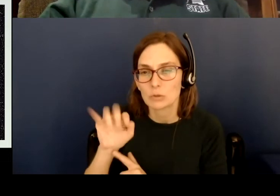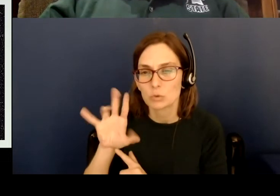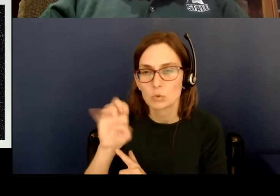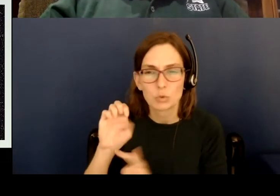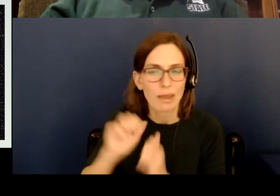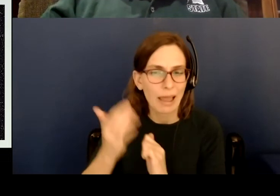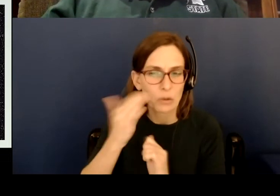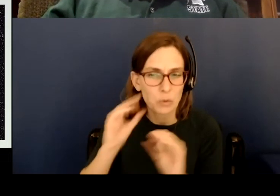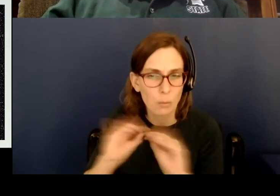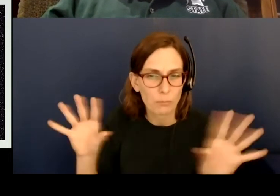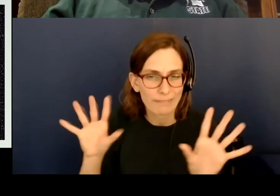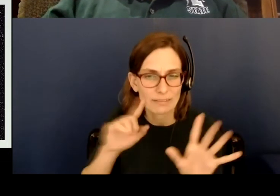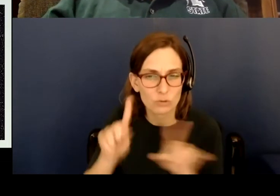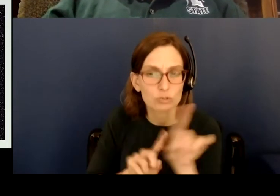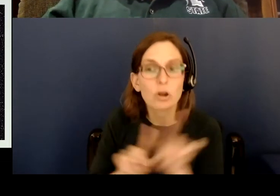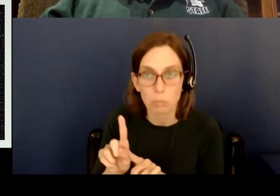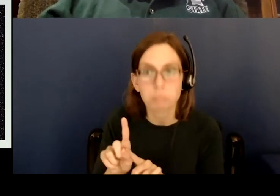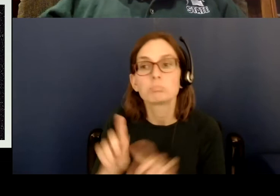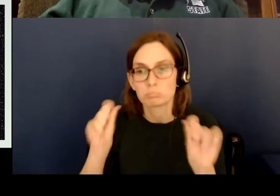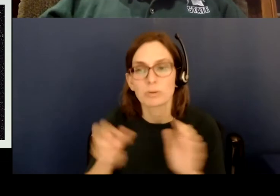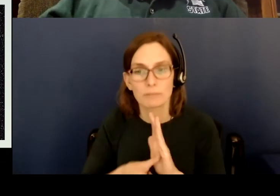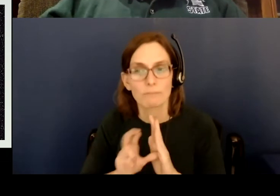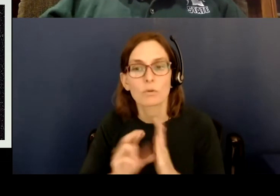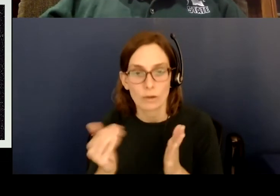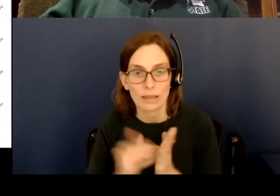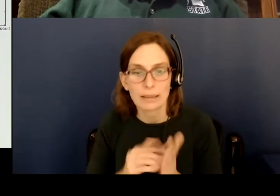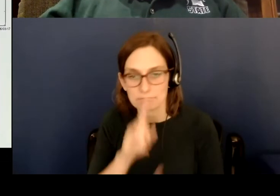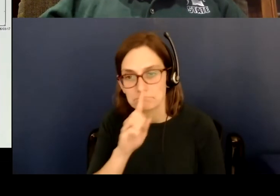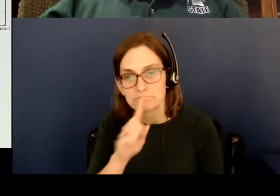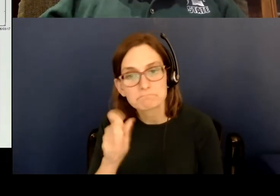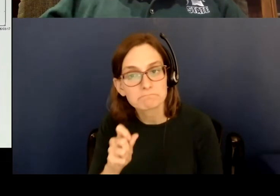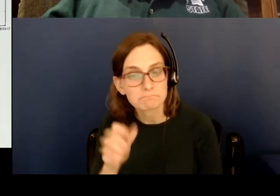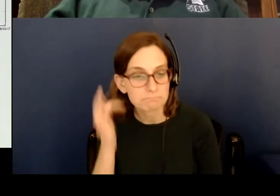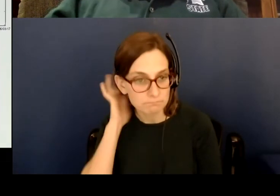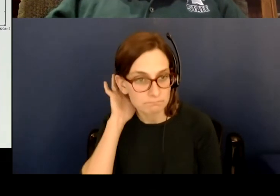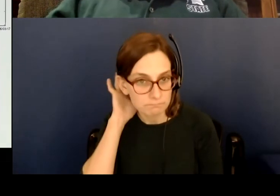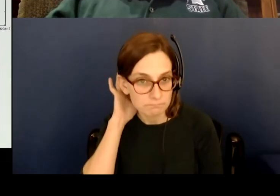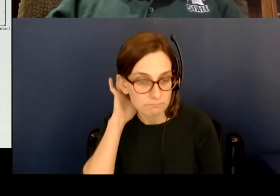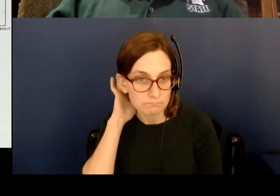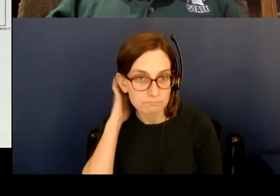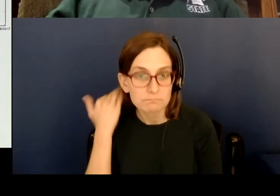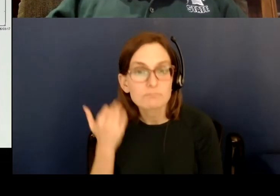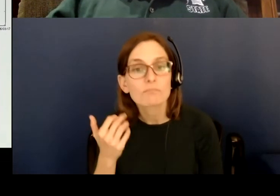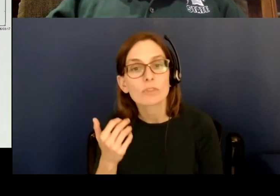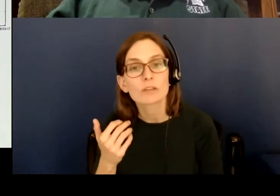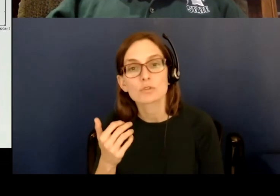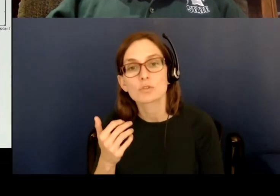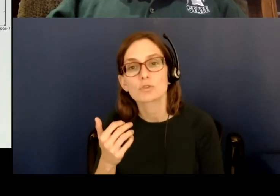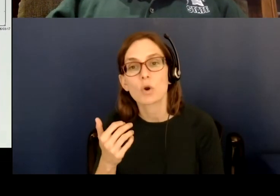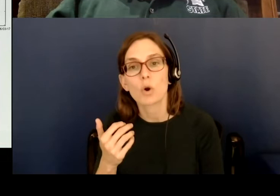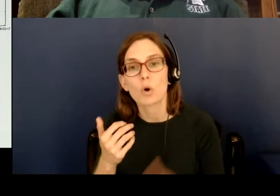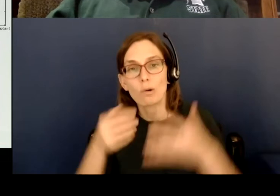Yeah, so different scales. I can go over that again. So the magnitude